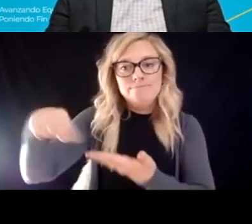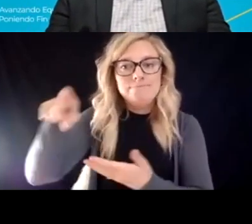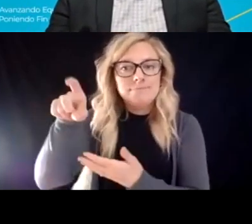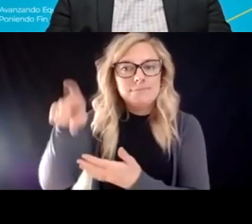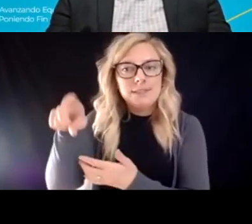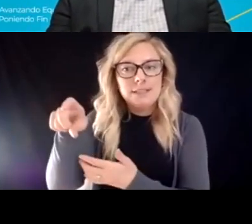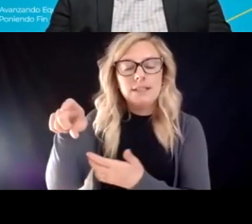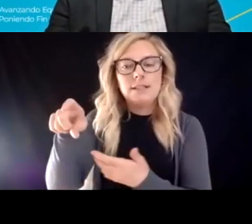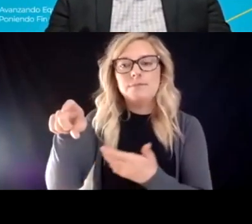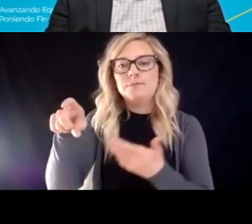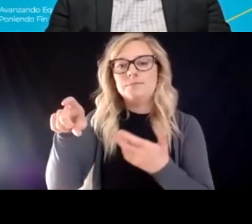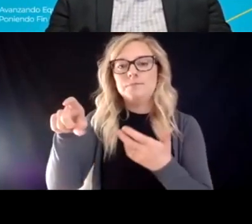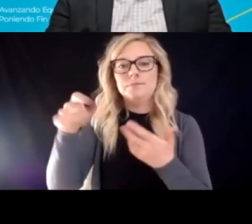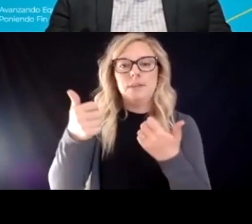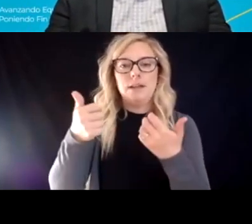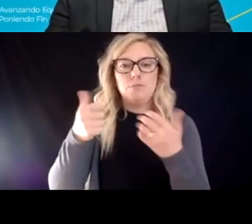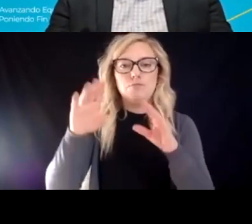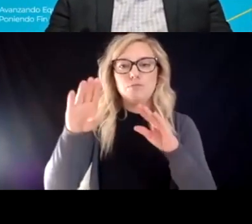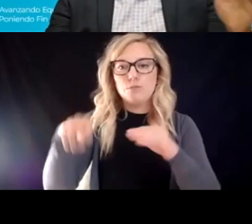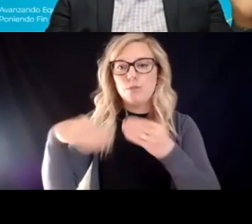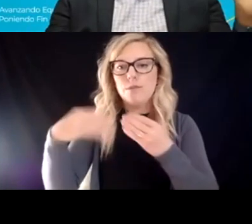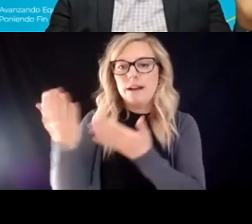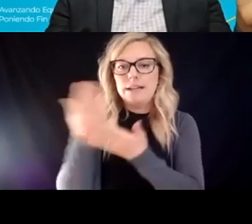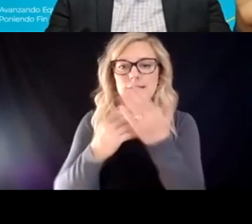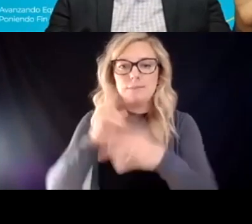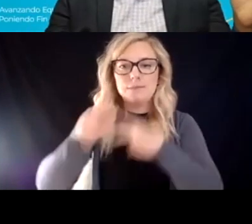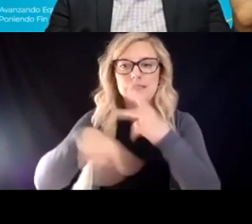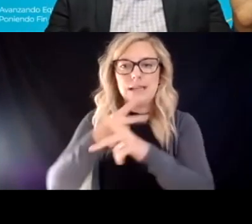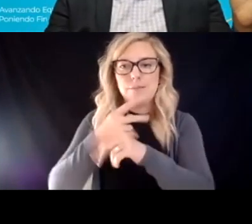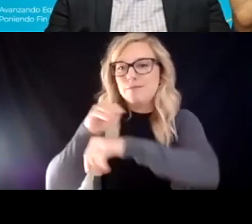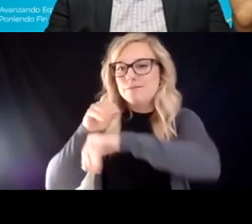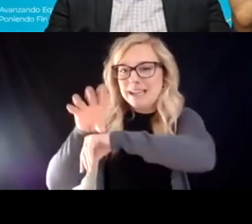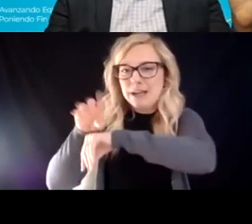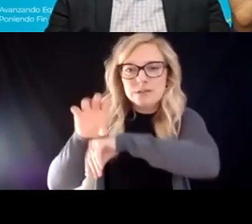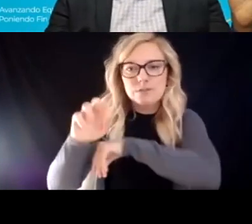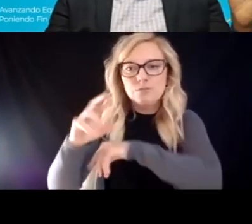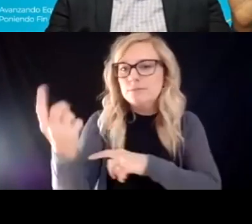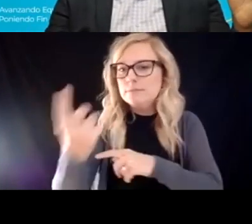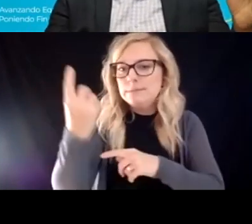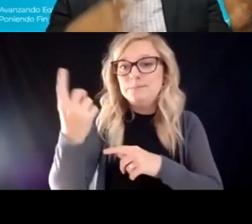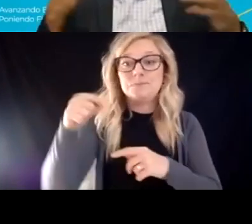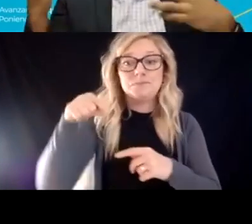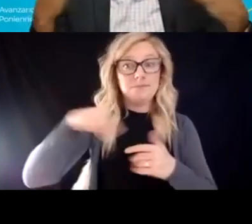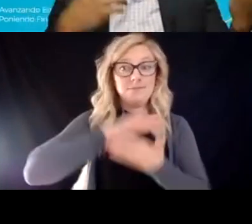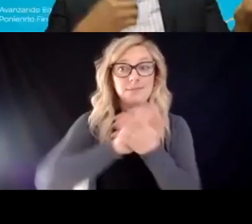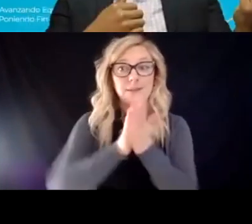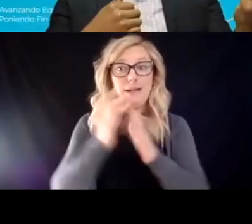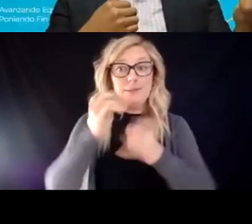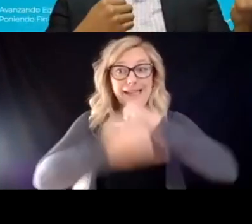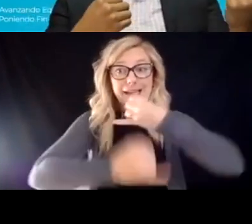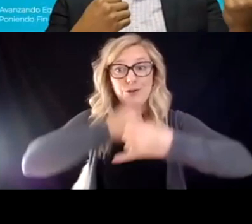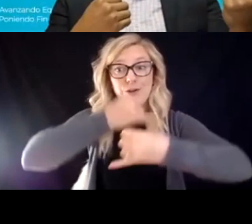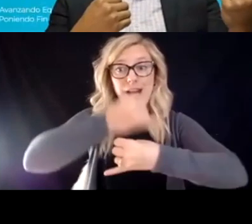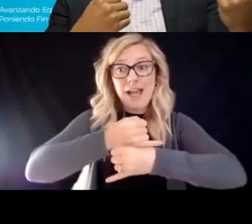providing perhaps some counseling, perhaps some consulting. And this becomes an international network. Why